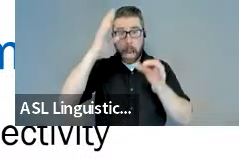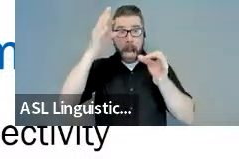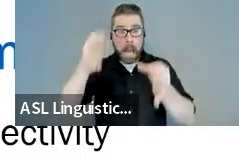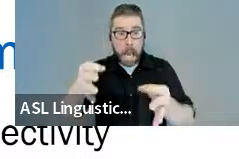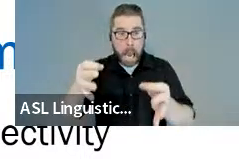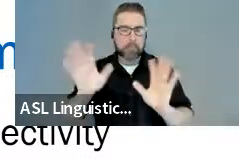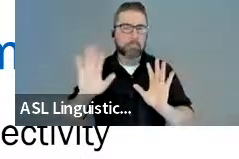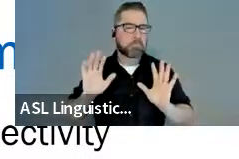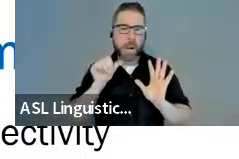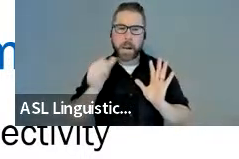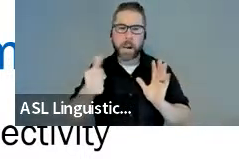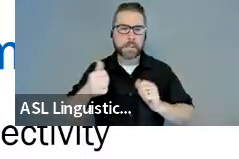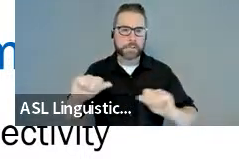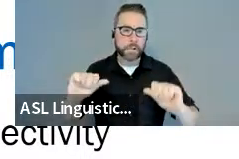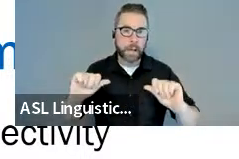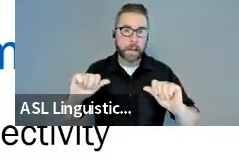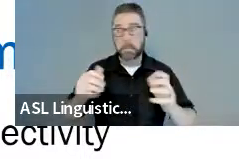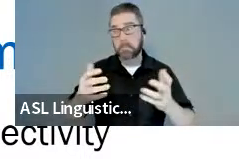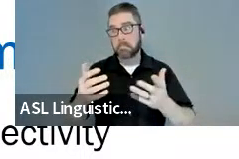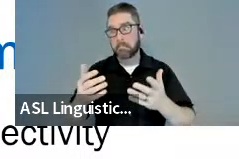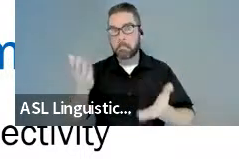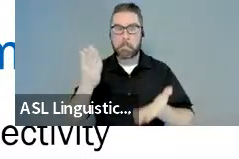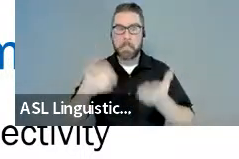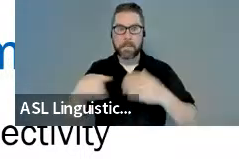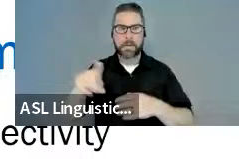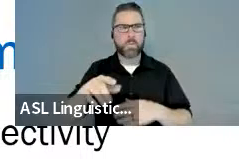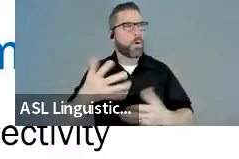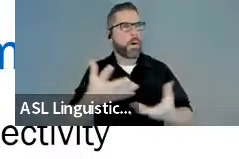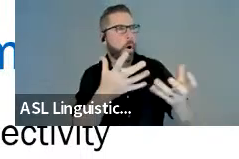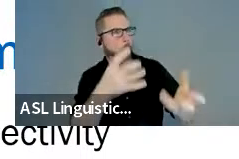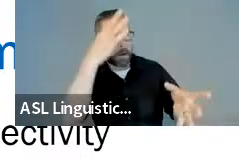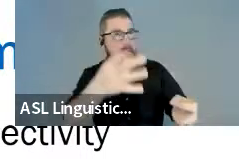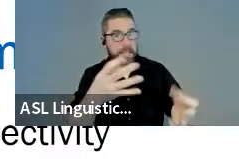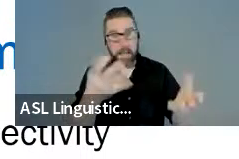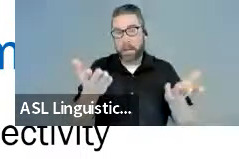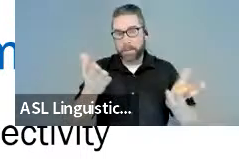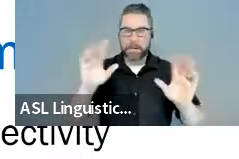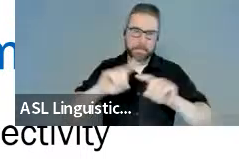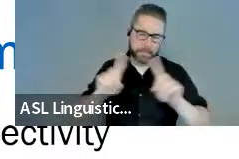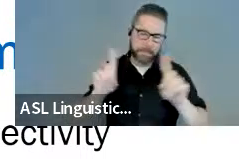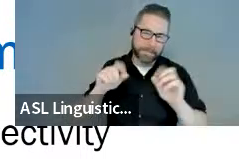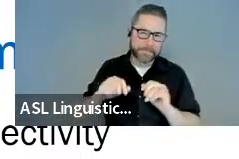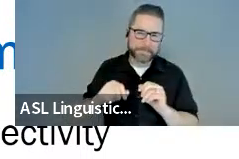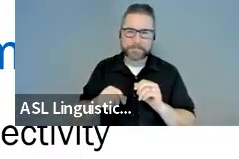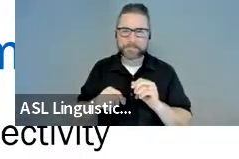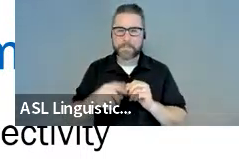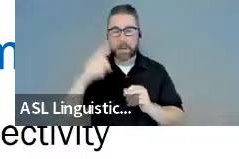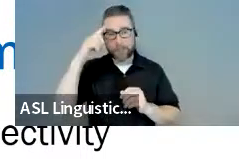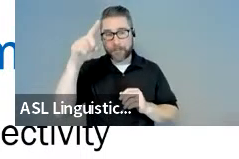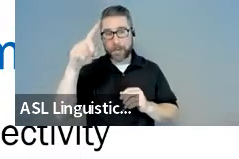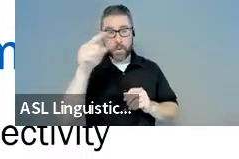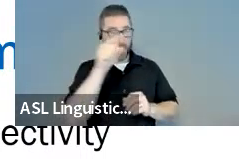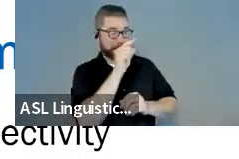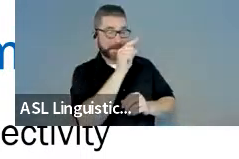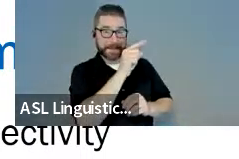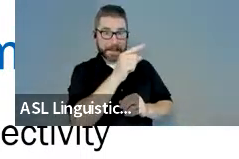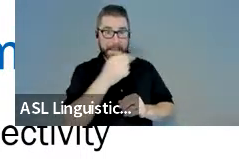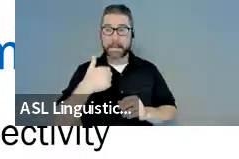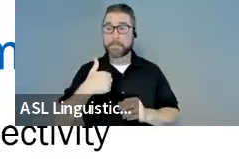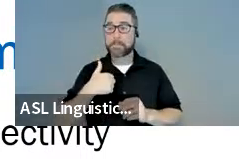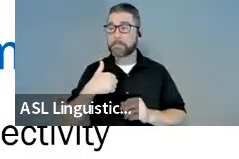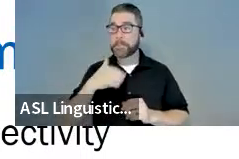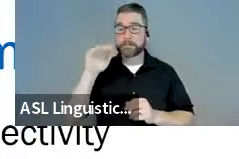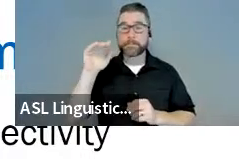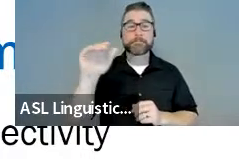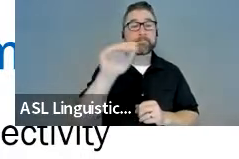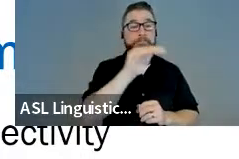course, you all that want to make a decision. But for this particular piece, I'll just remind you all, we had another